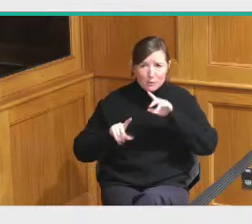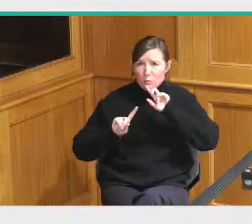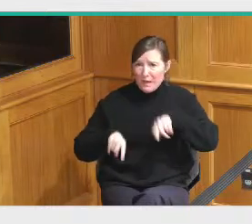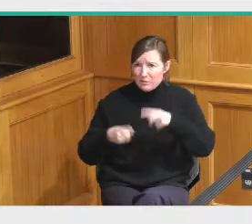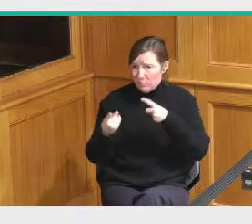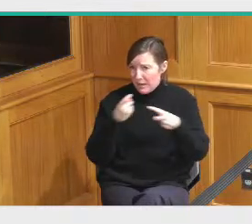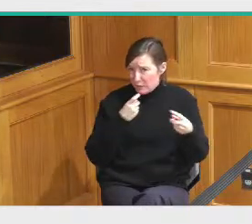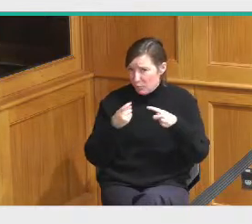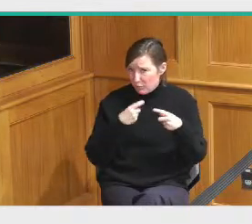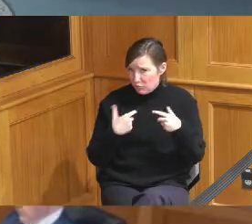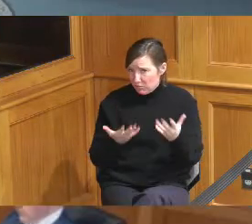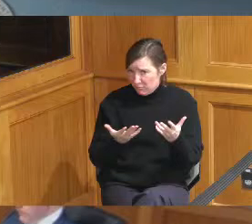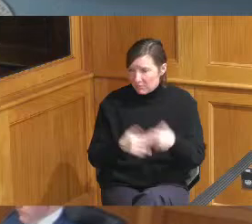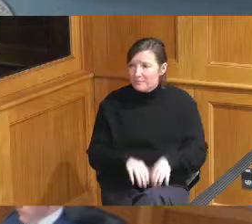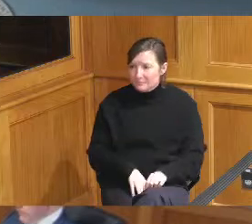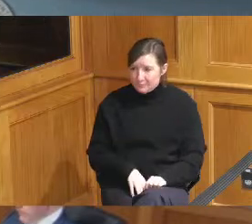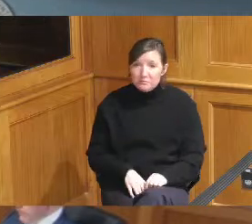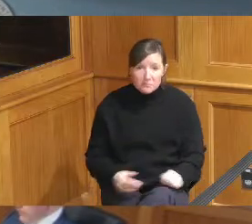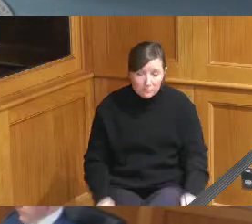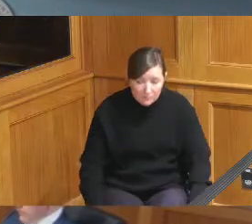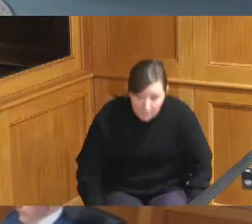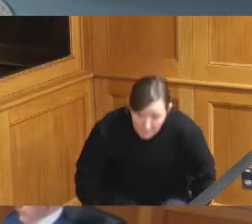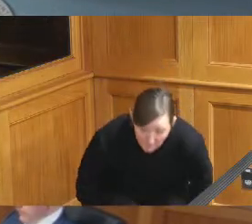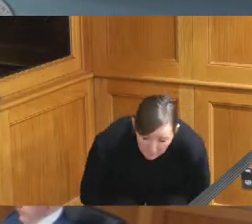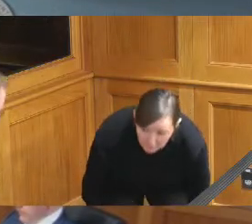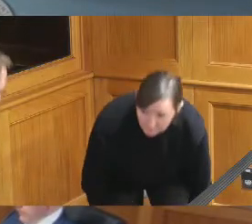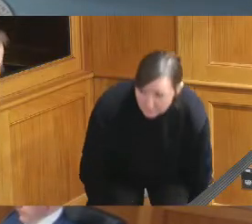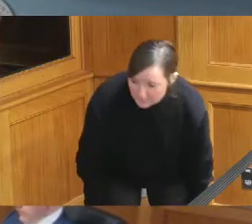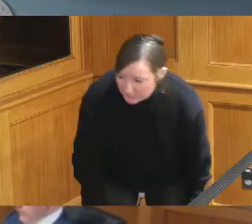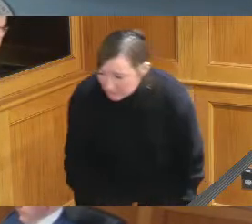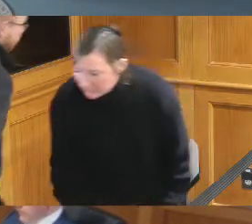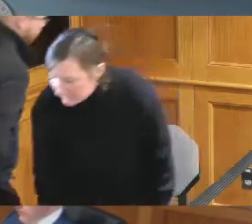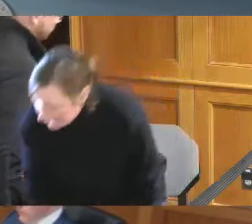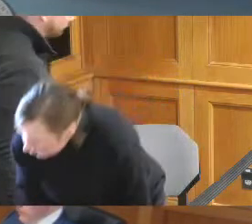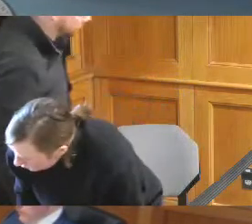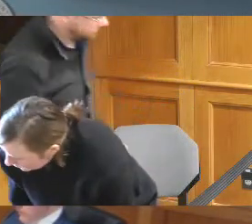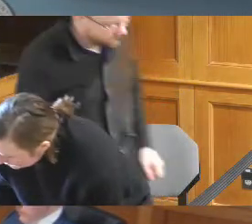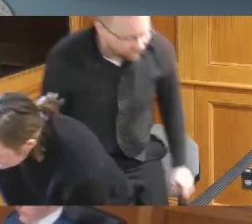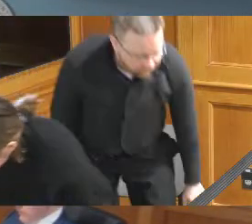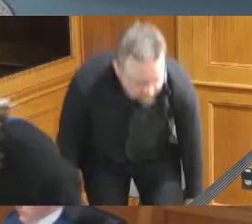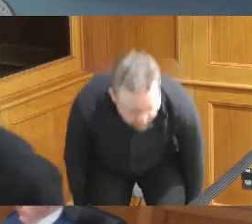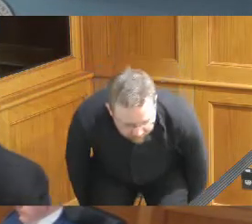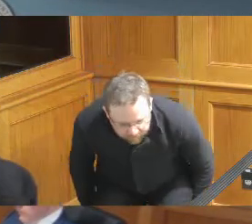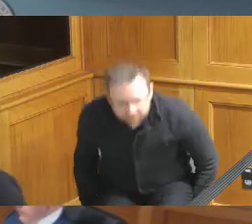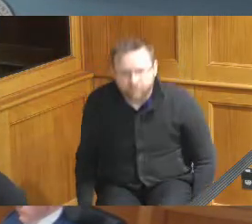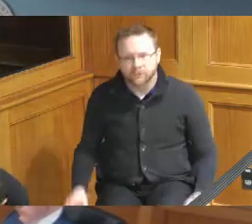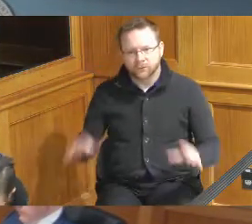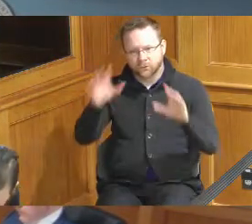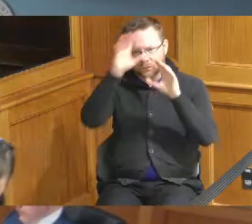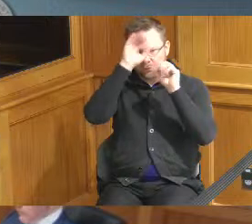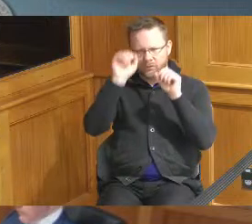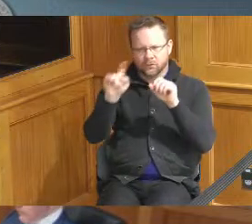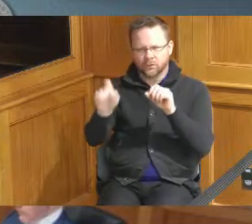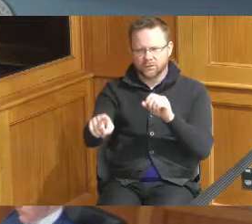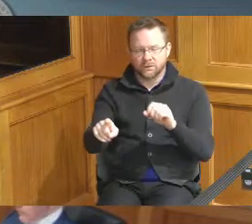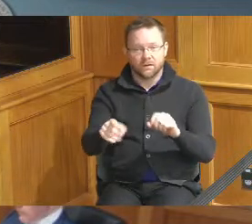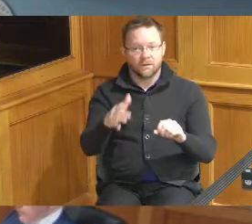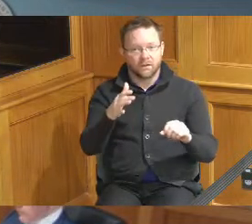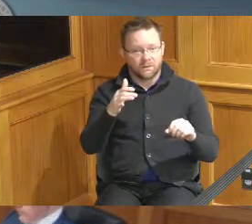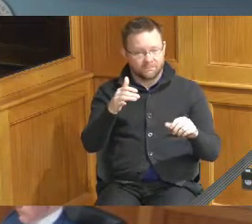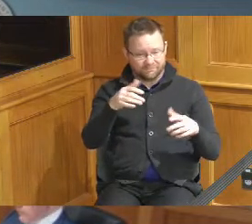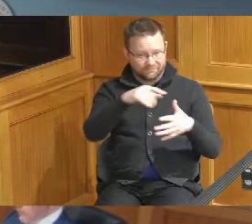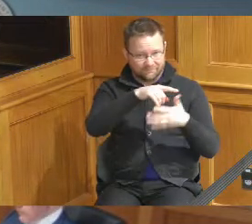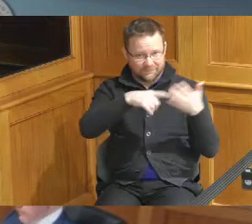any, commissioners. Thank you. All right, I do have a question. Are any of these agreements on the